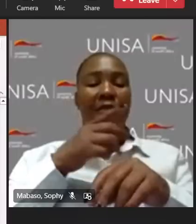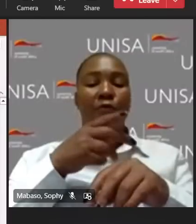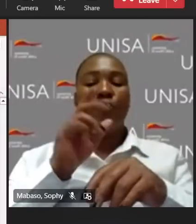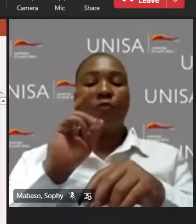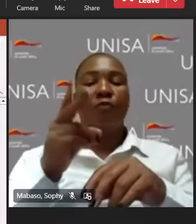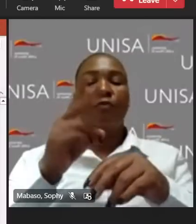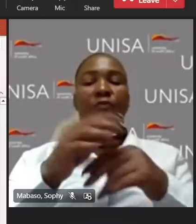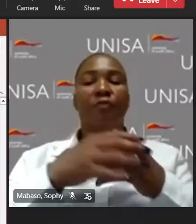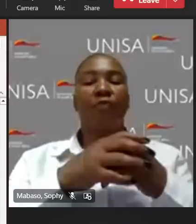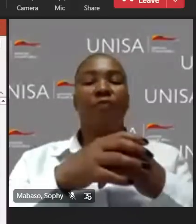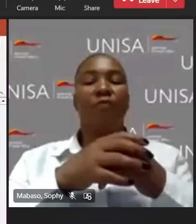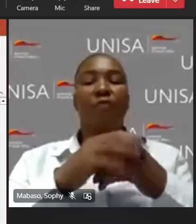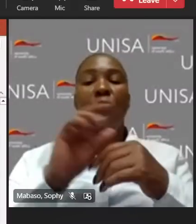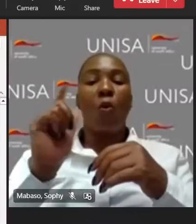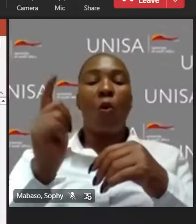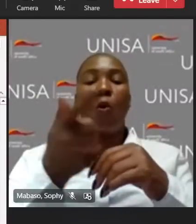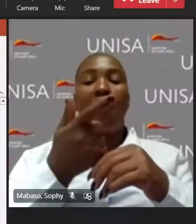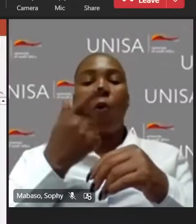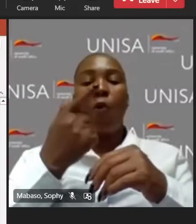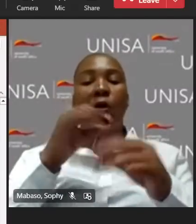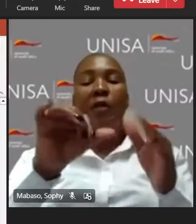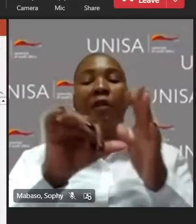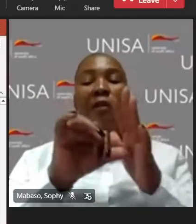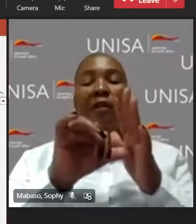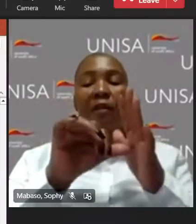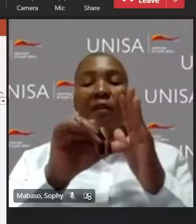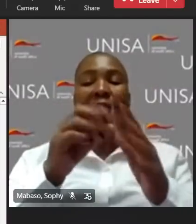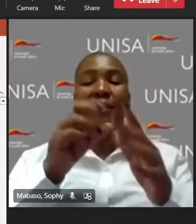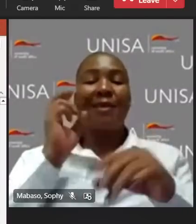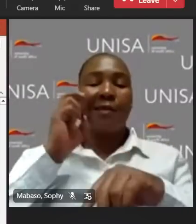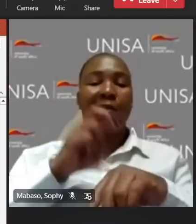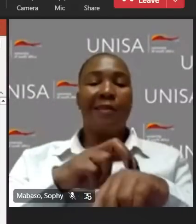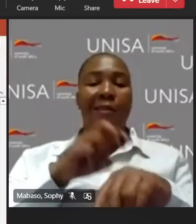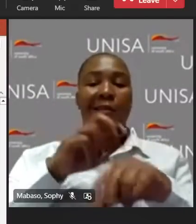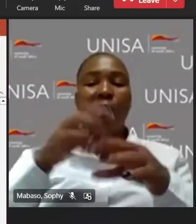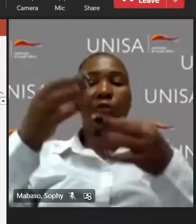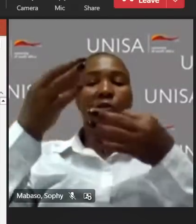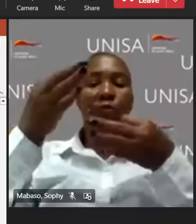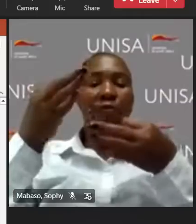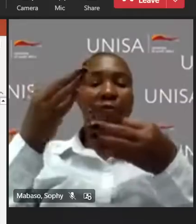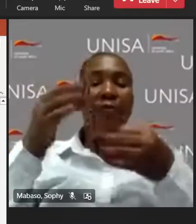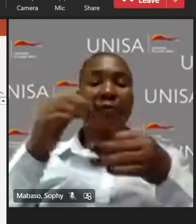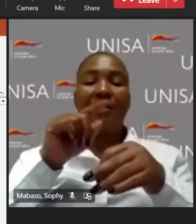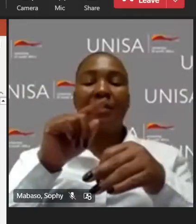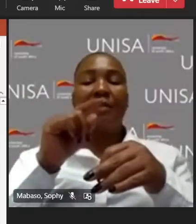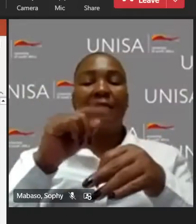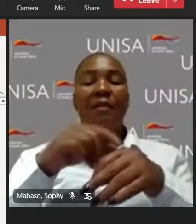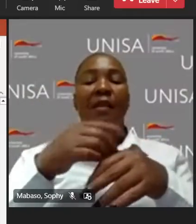if all the relevant documents are provided. So the document that I've mentioned,